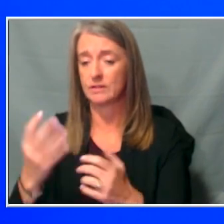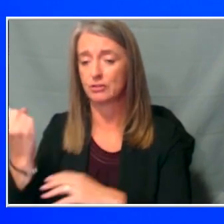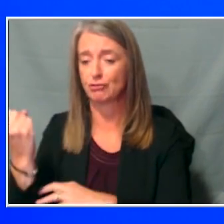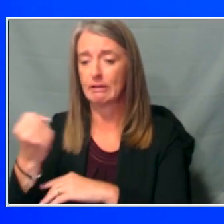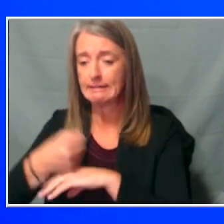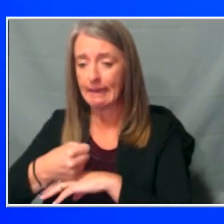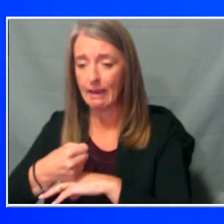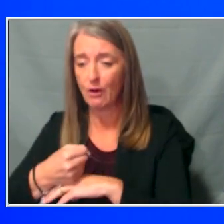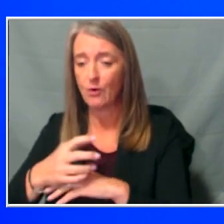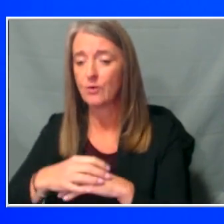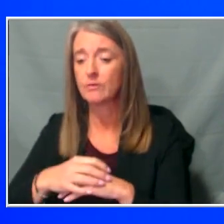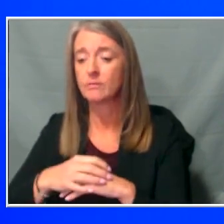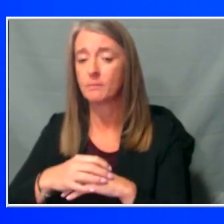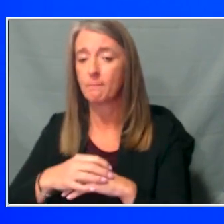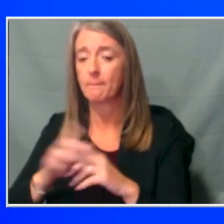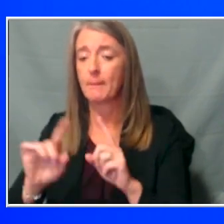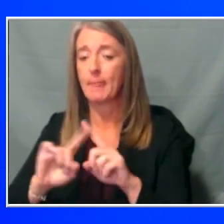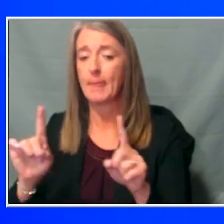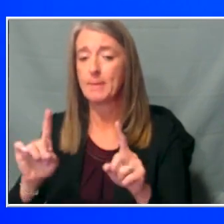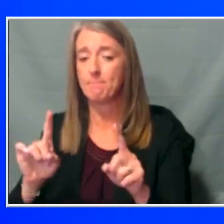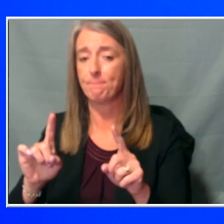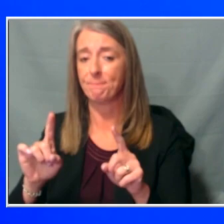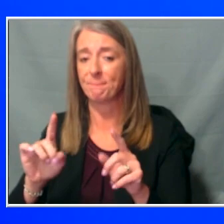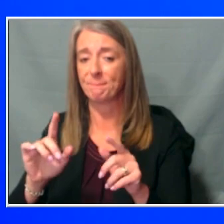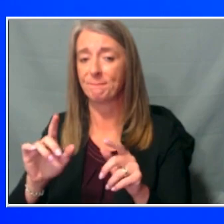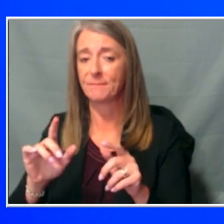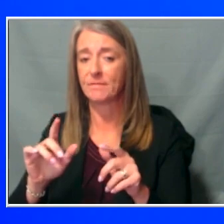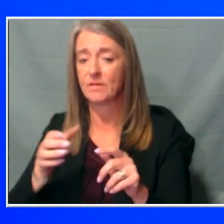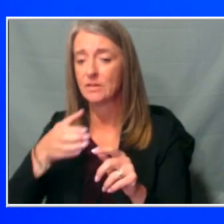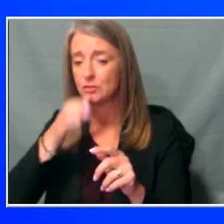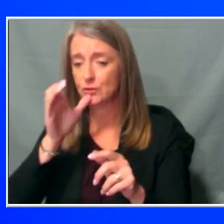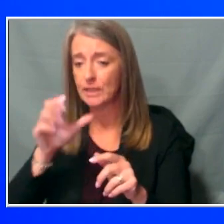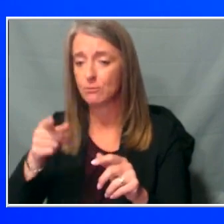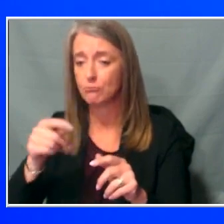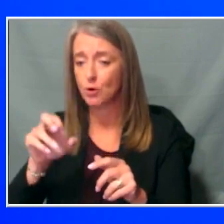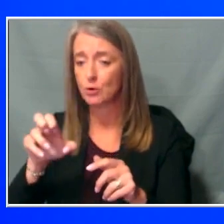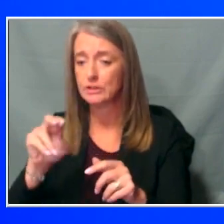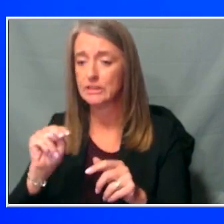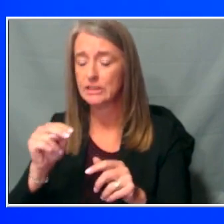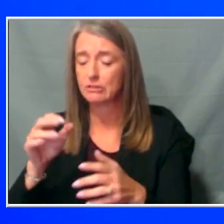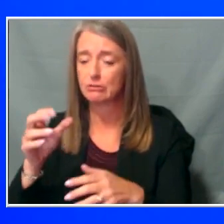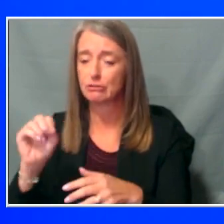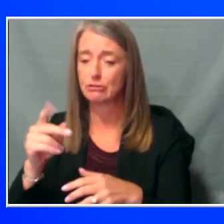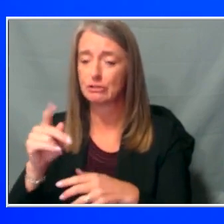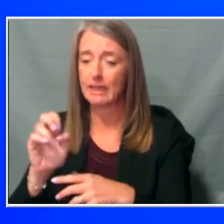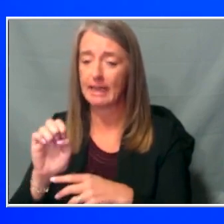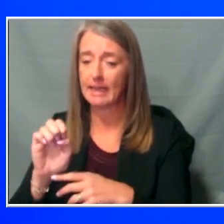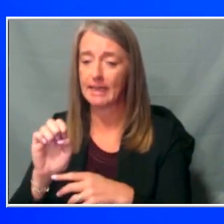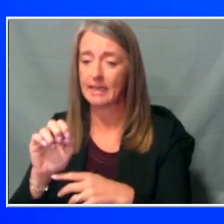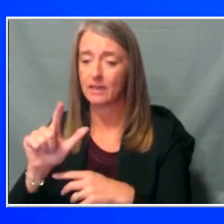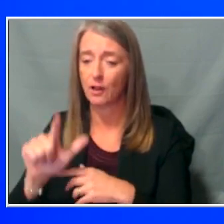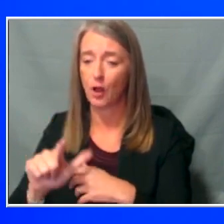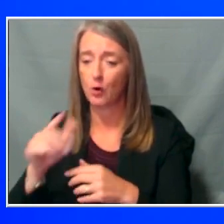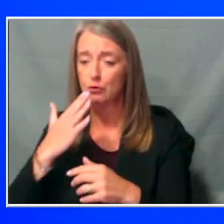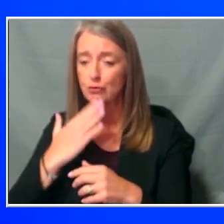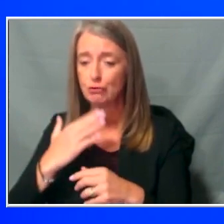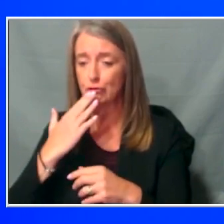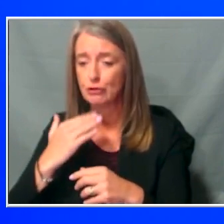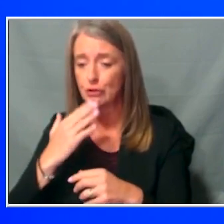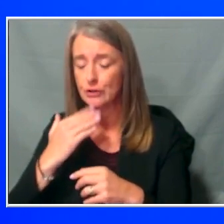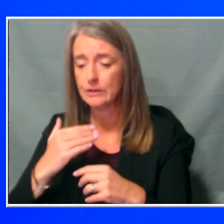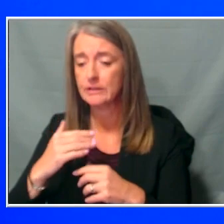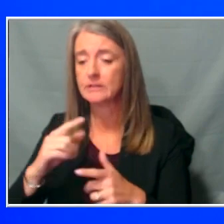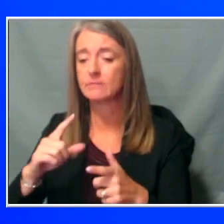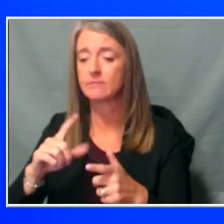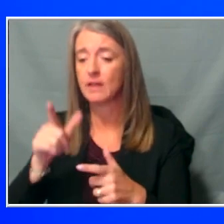down. But I drink a protein shake in the morning that has high protein, low sugar. And then